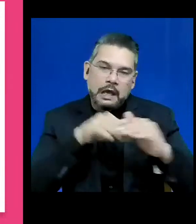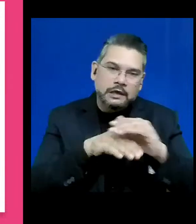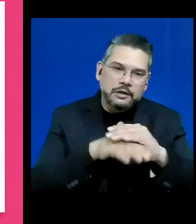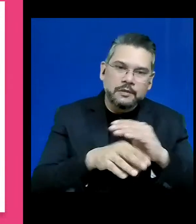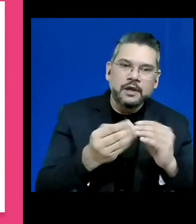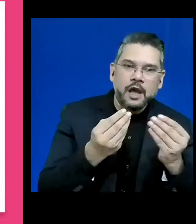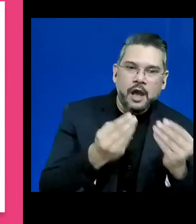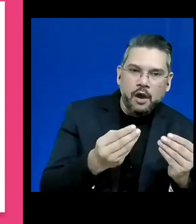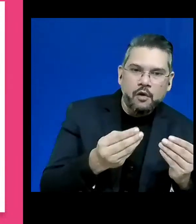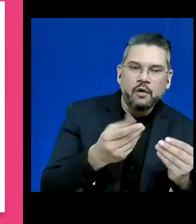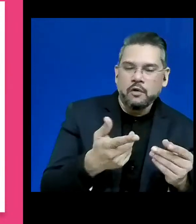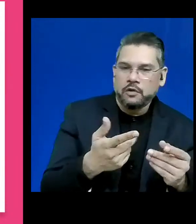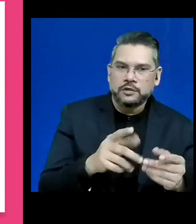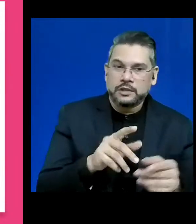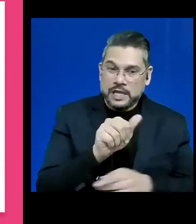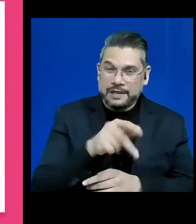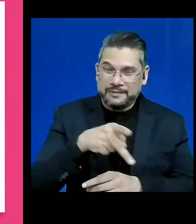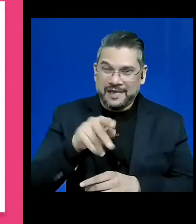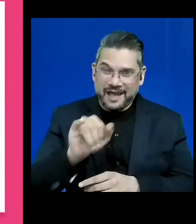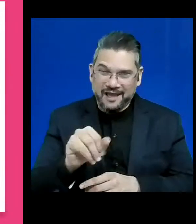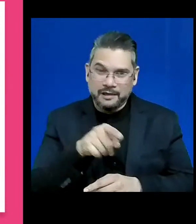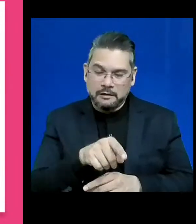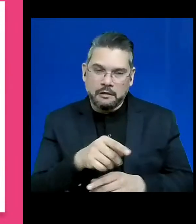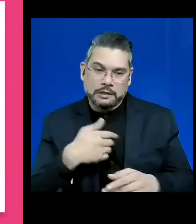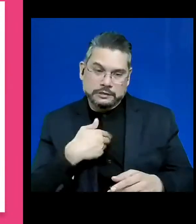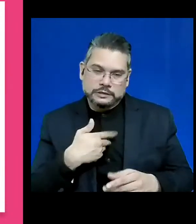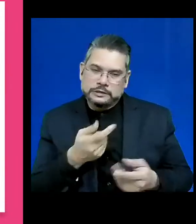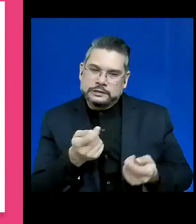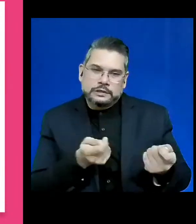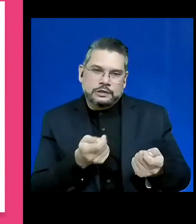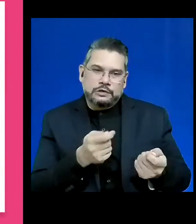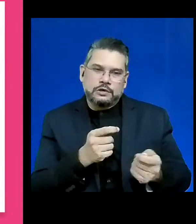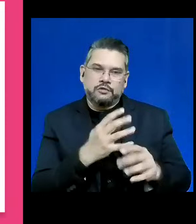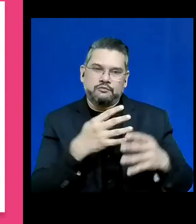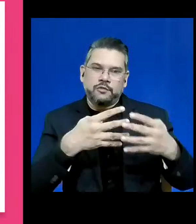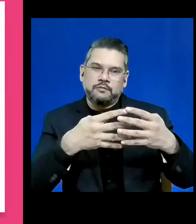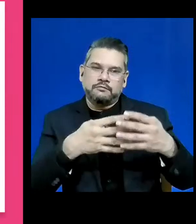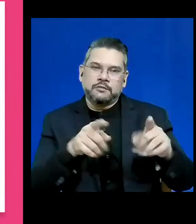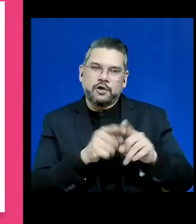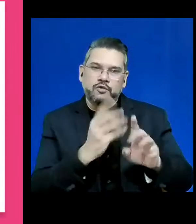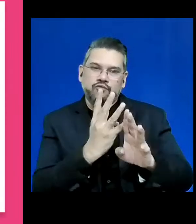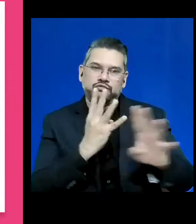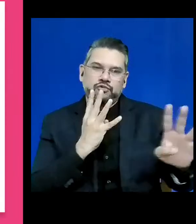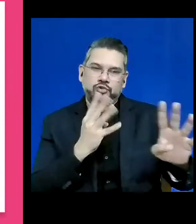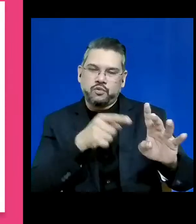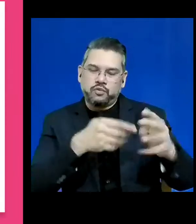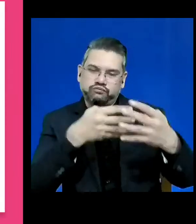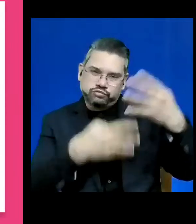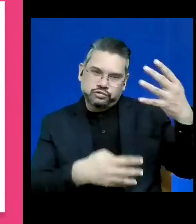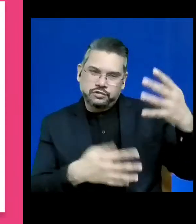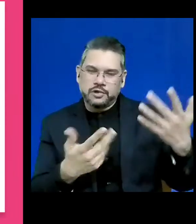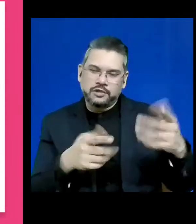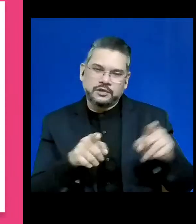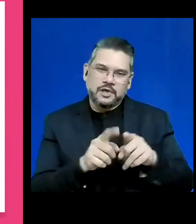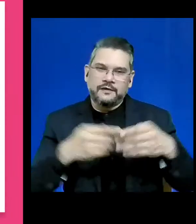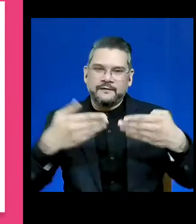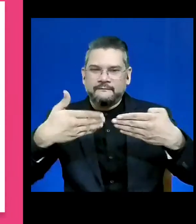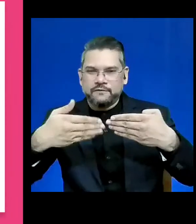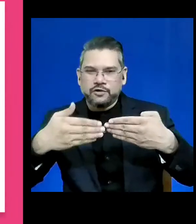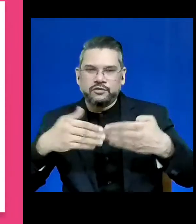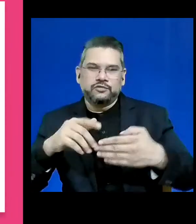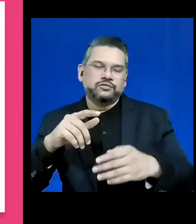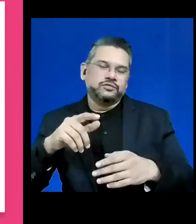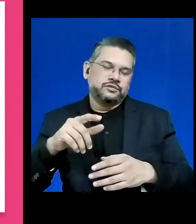you can't really, as a content author, control queue and control when those live regions are going to get